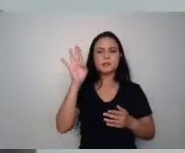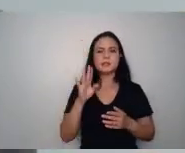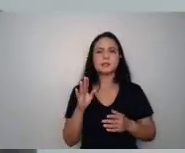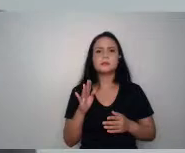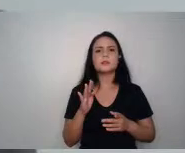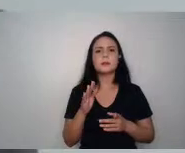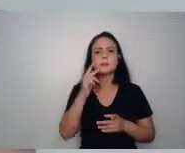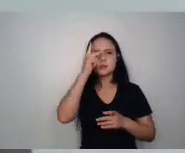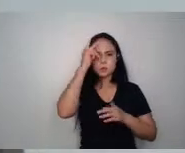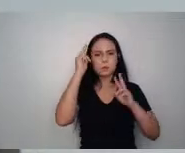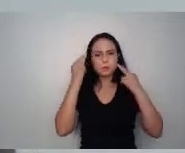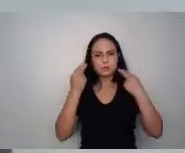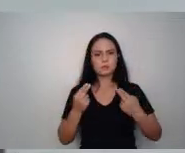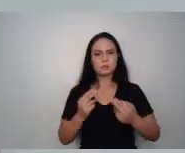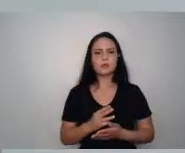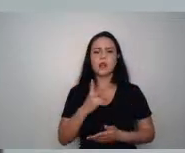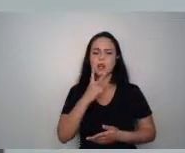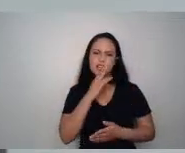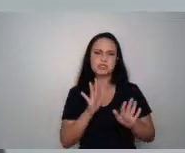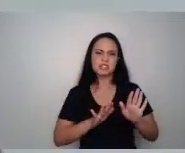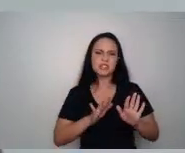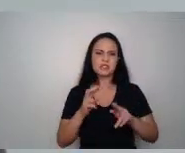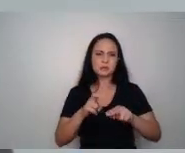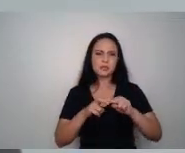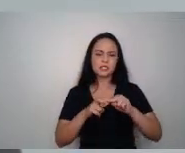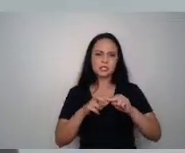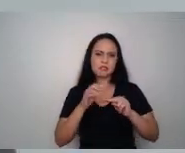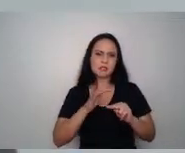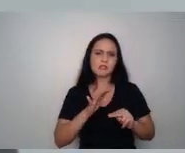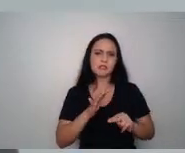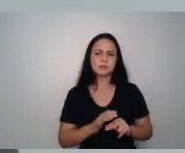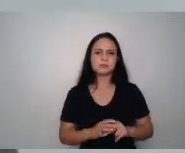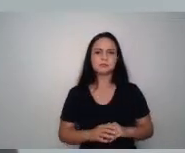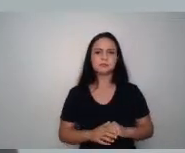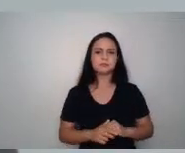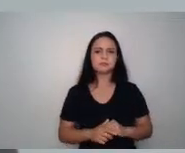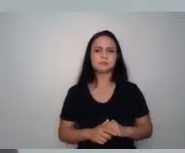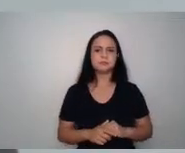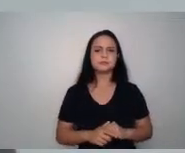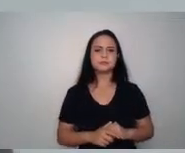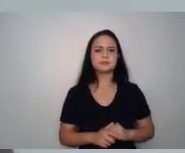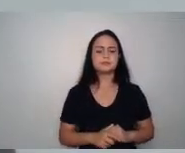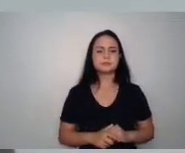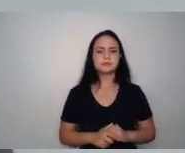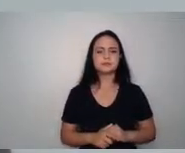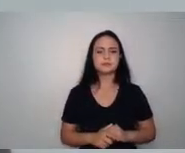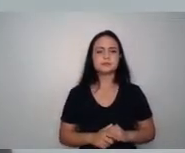has to be affected because that affects the dignity of the human population.